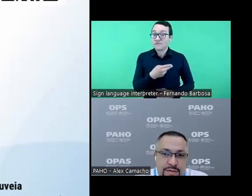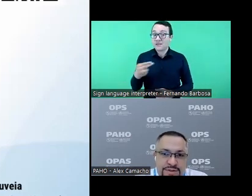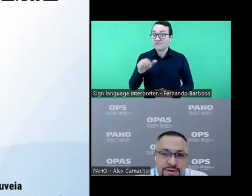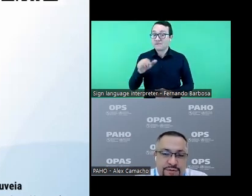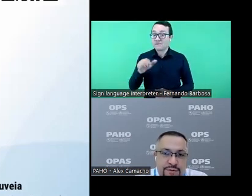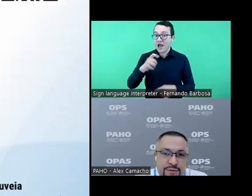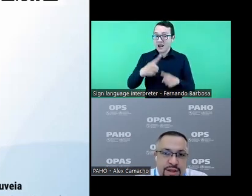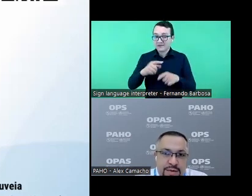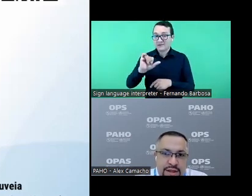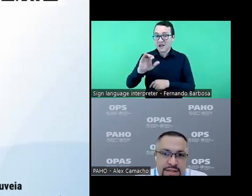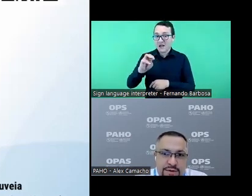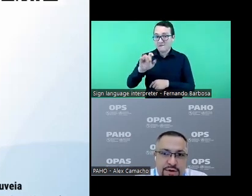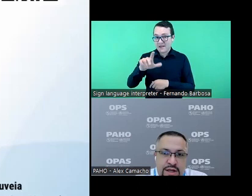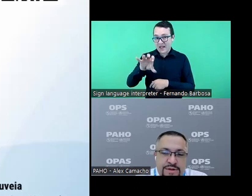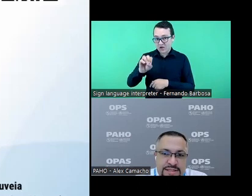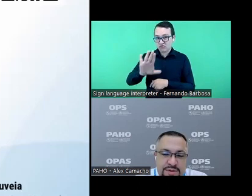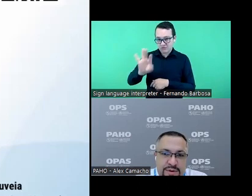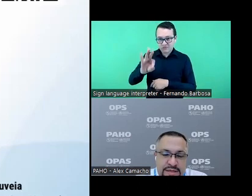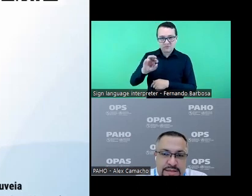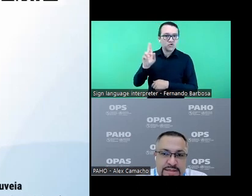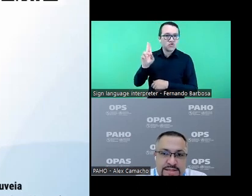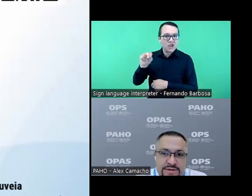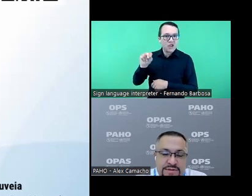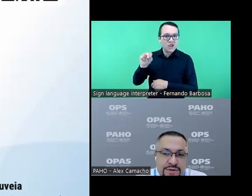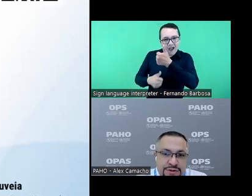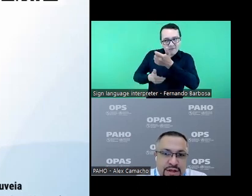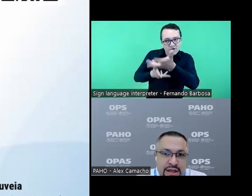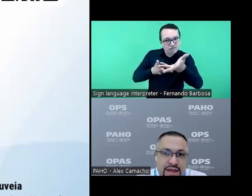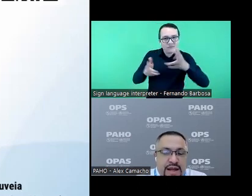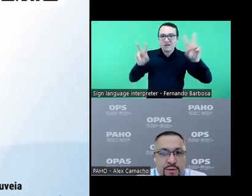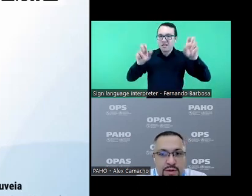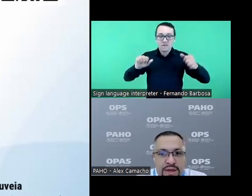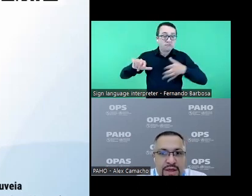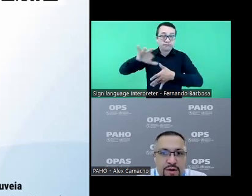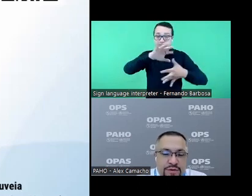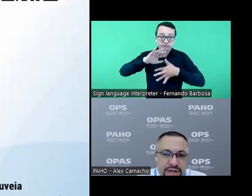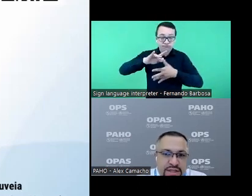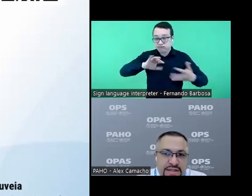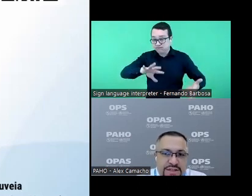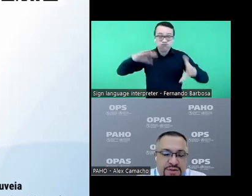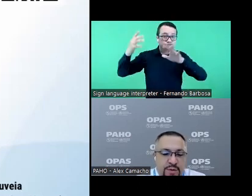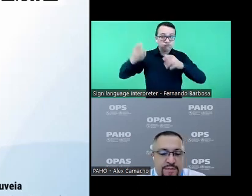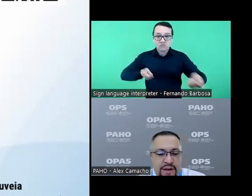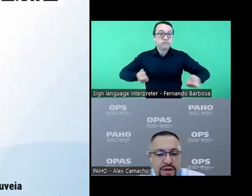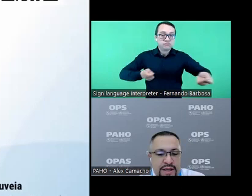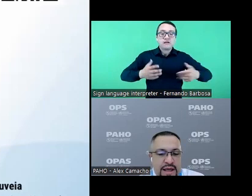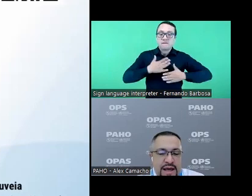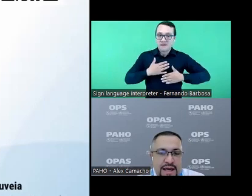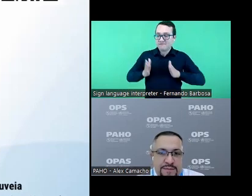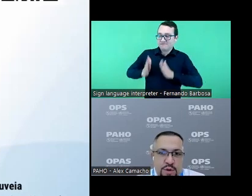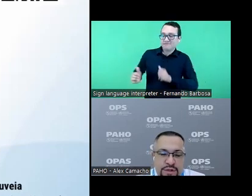Regional Advisor for the Americas on Emergency Preparedness and Disaster Risk Reduction, and I will be co-moderating this session with my